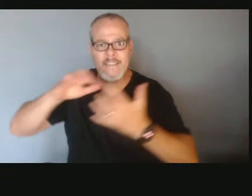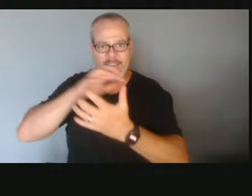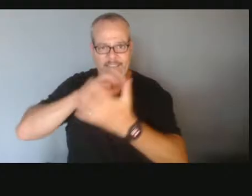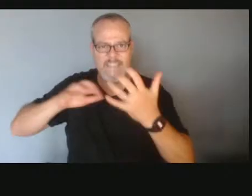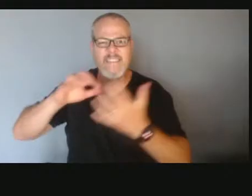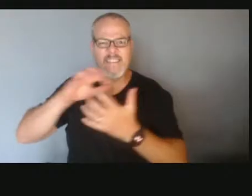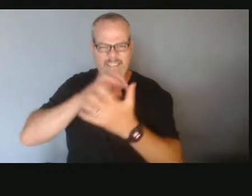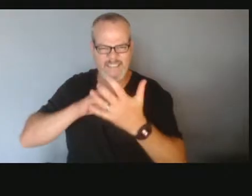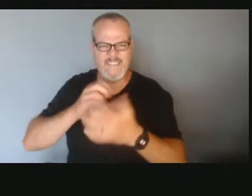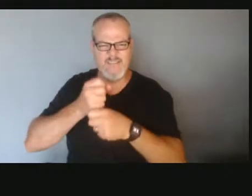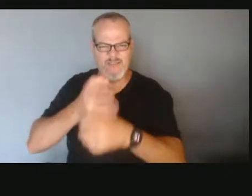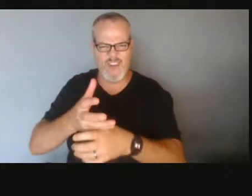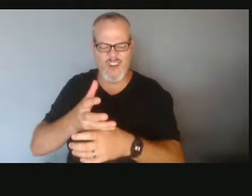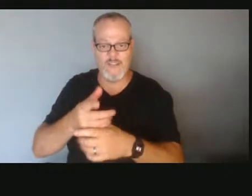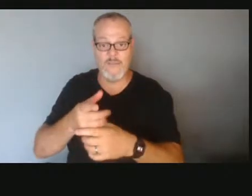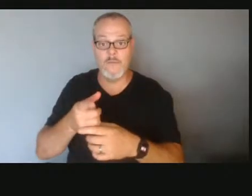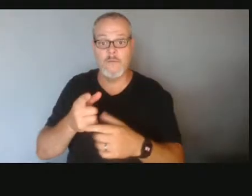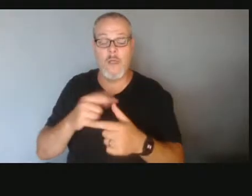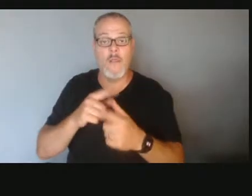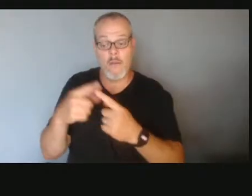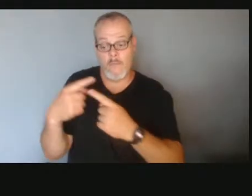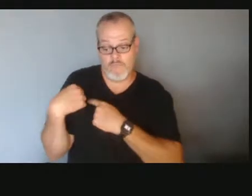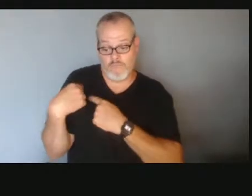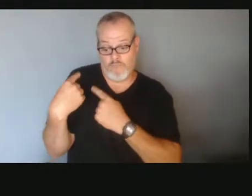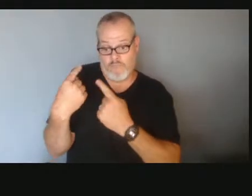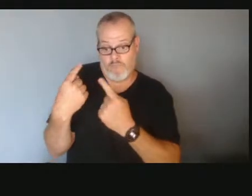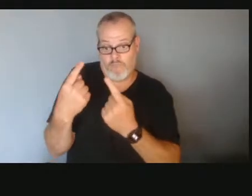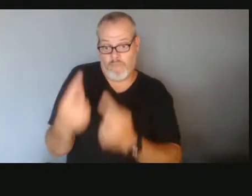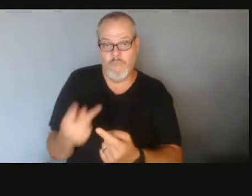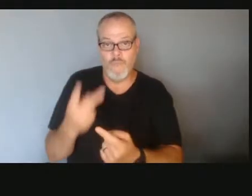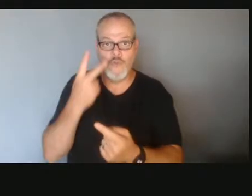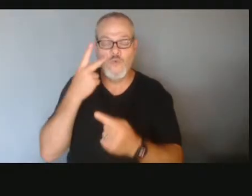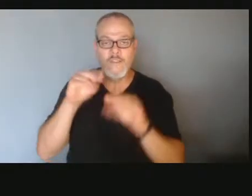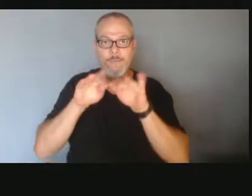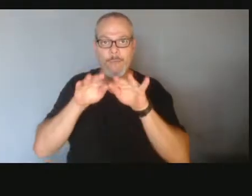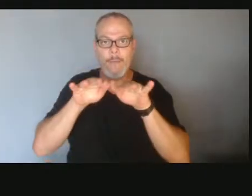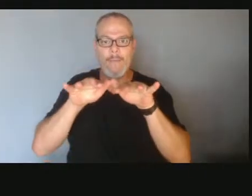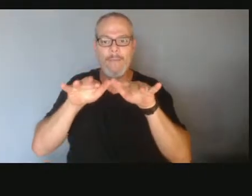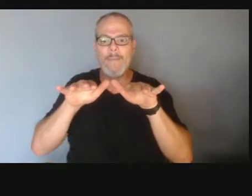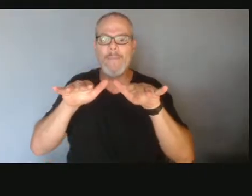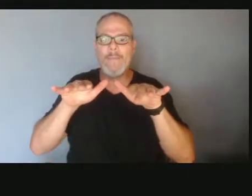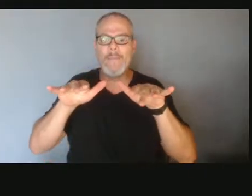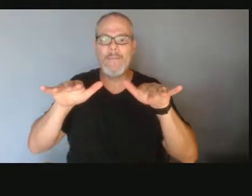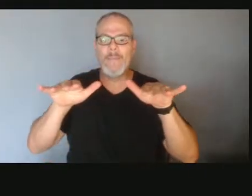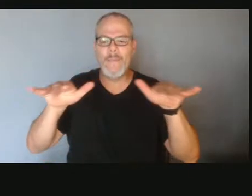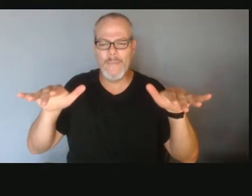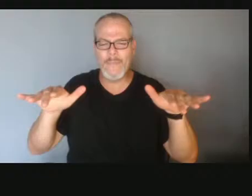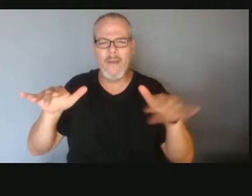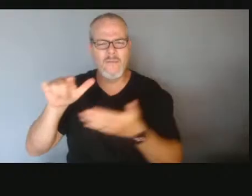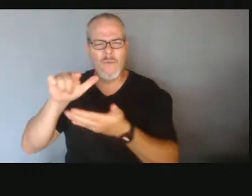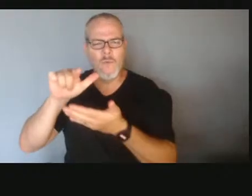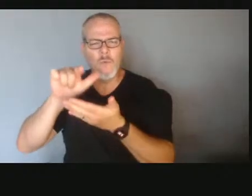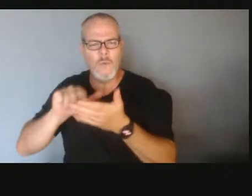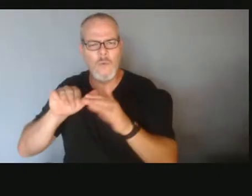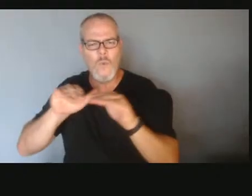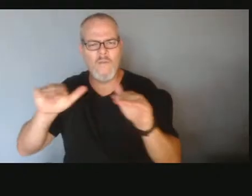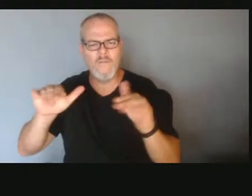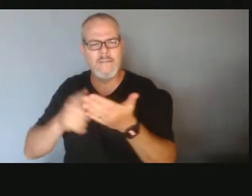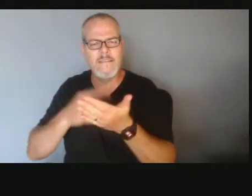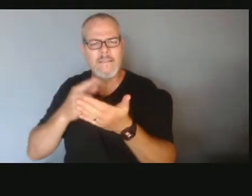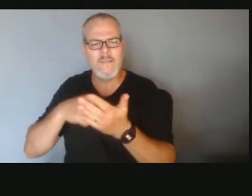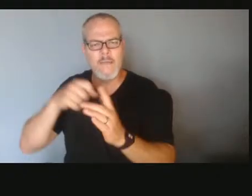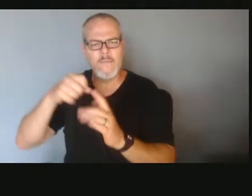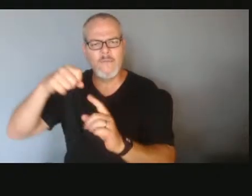forward, since then, you can see more of this dispersal. Here's what we see with this low level. Sometimes the satellite captures this low level